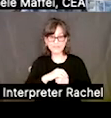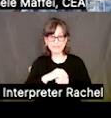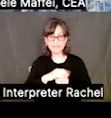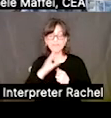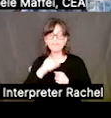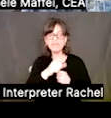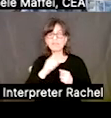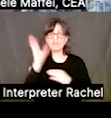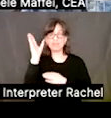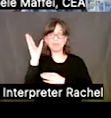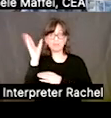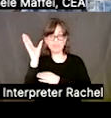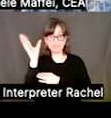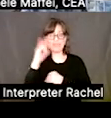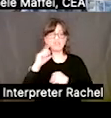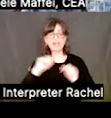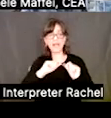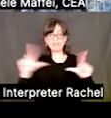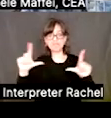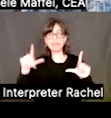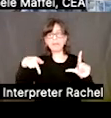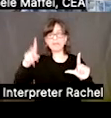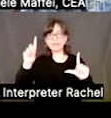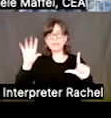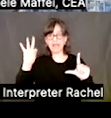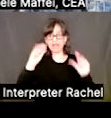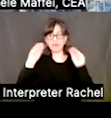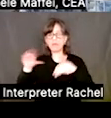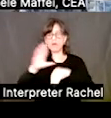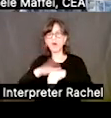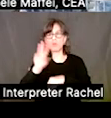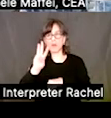presentations today and the PDF of all the slides on the website at